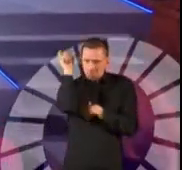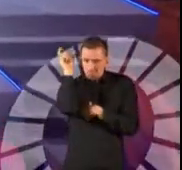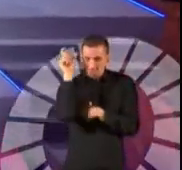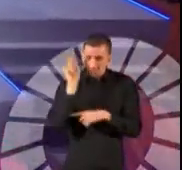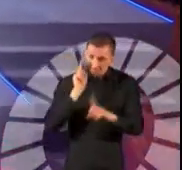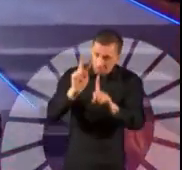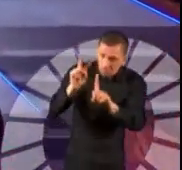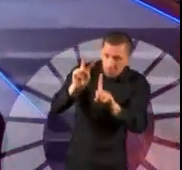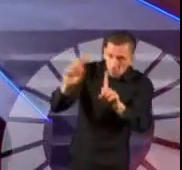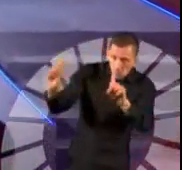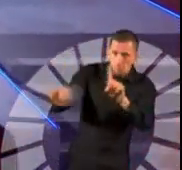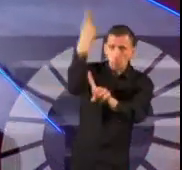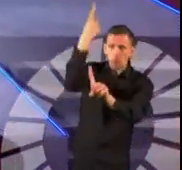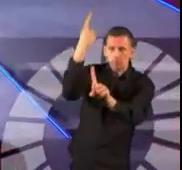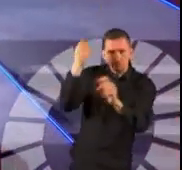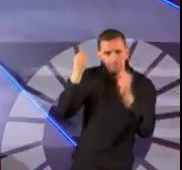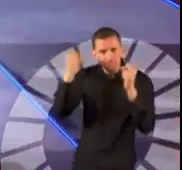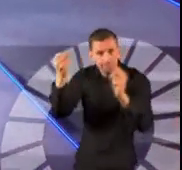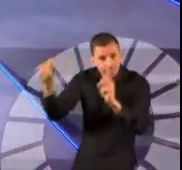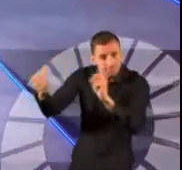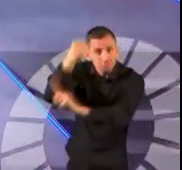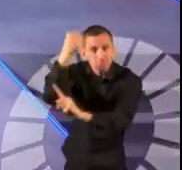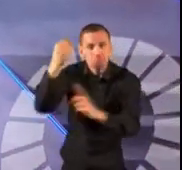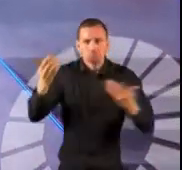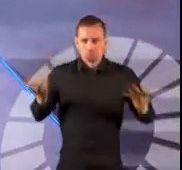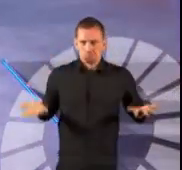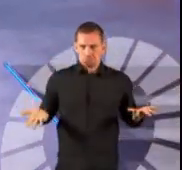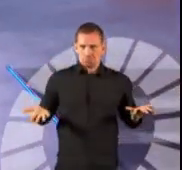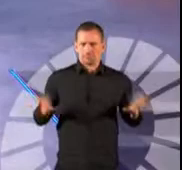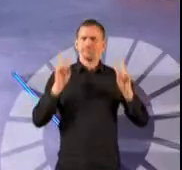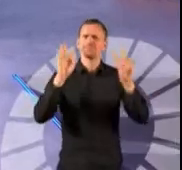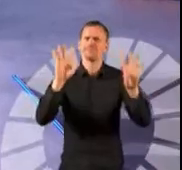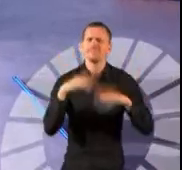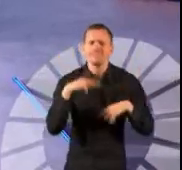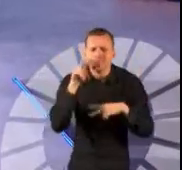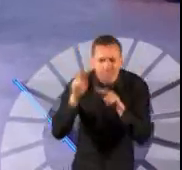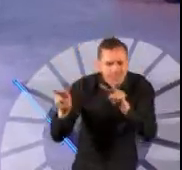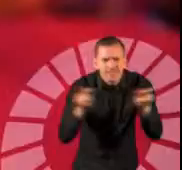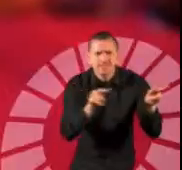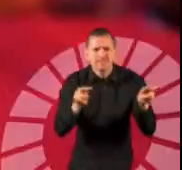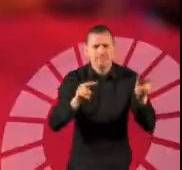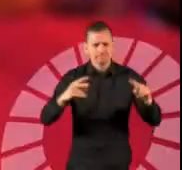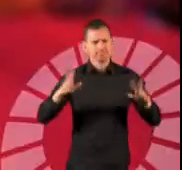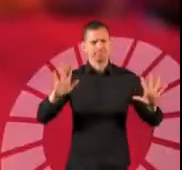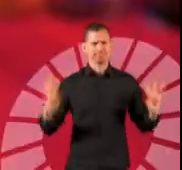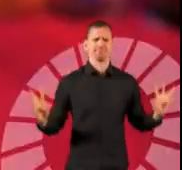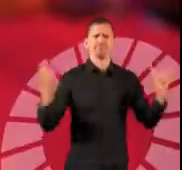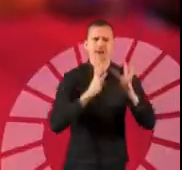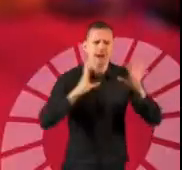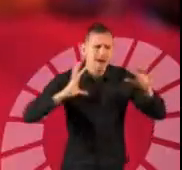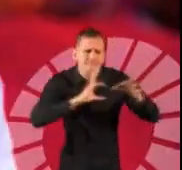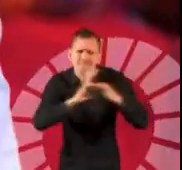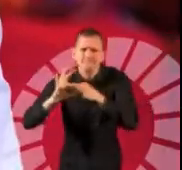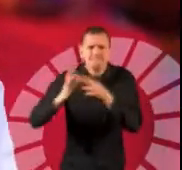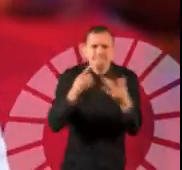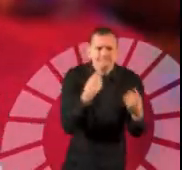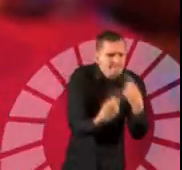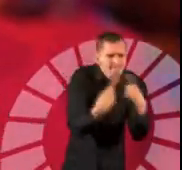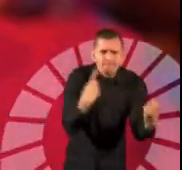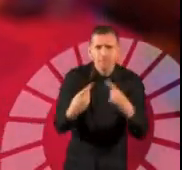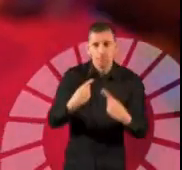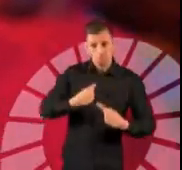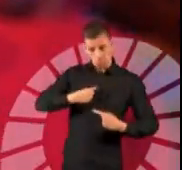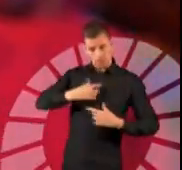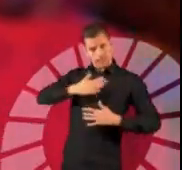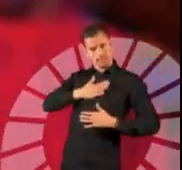organization, GPE, has both the will and the know-how to meet this challenge. We have a bold new